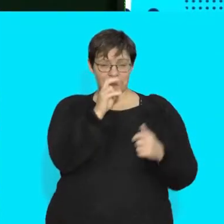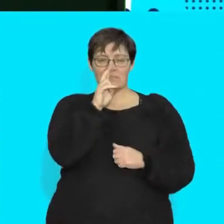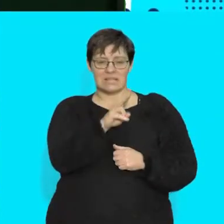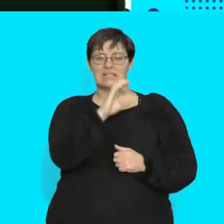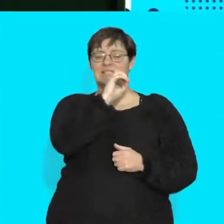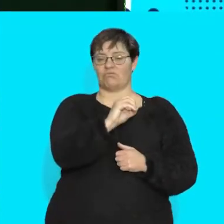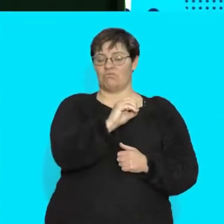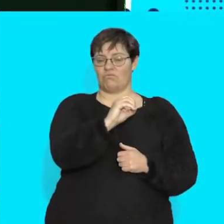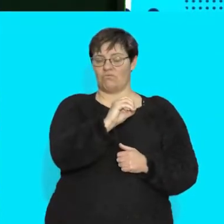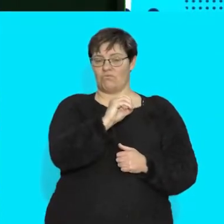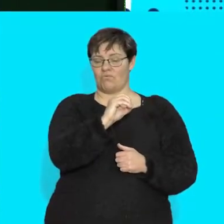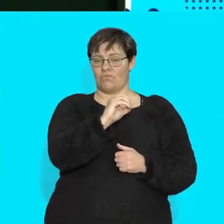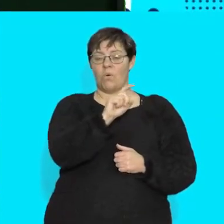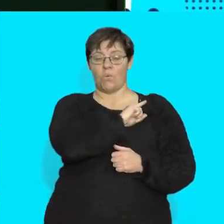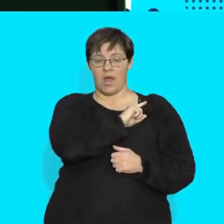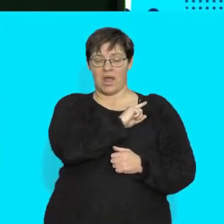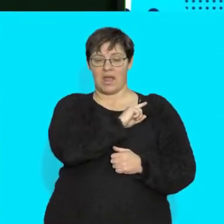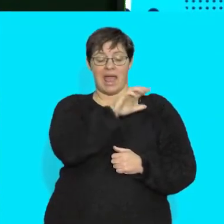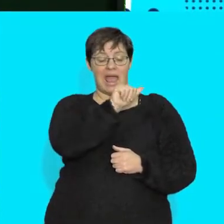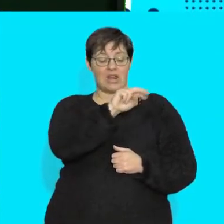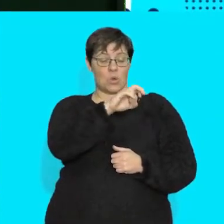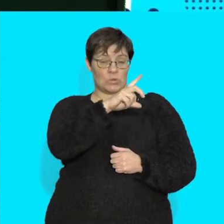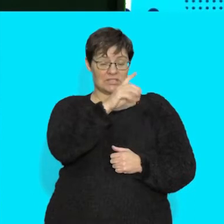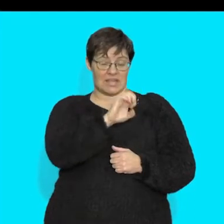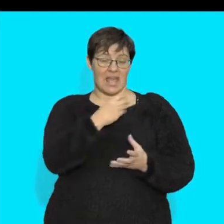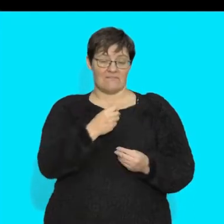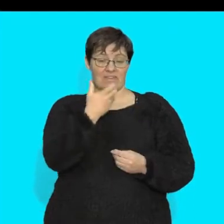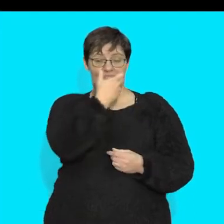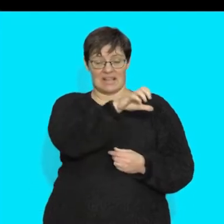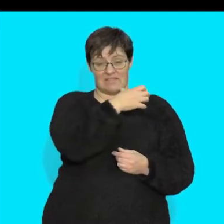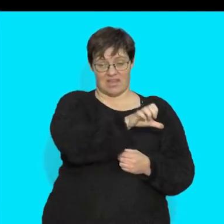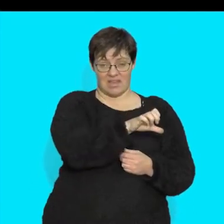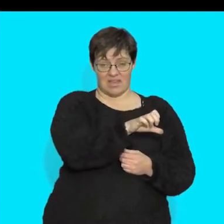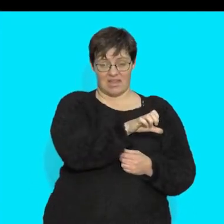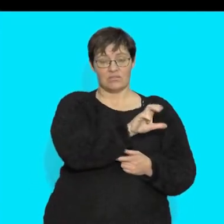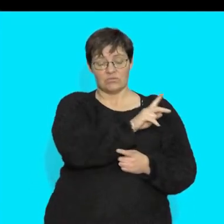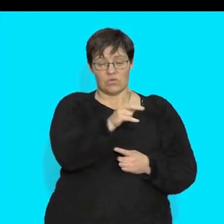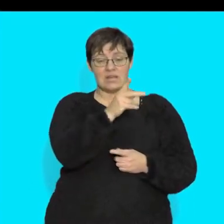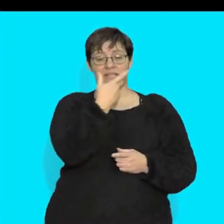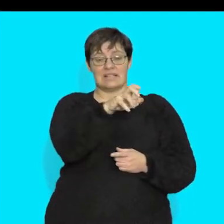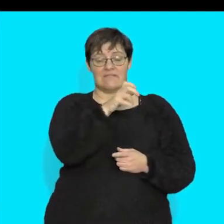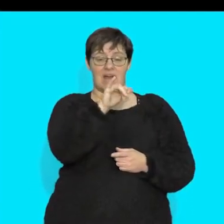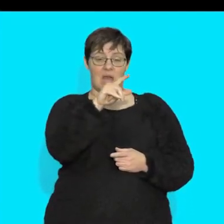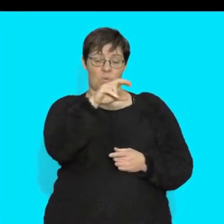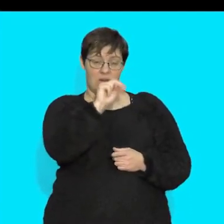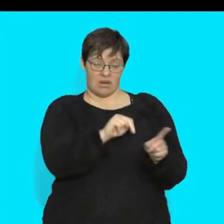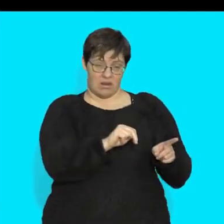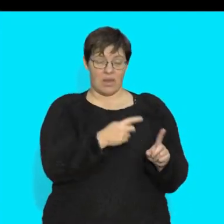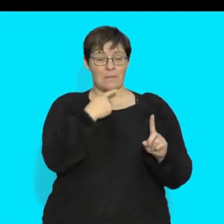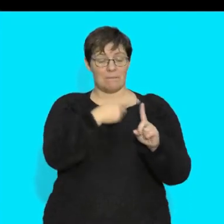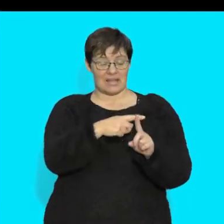do the calculation, you'll see it's naught, because at the anode, we've got silver going to silver